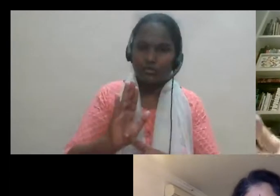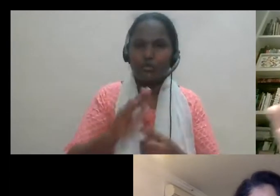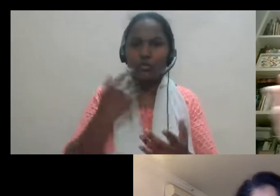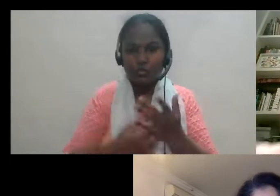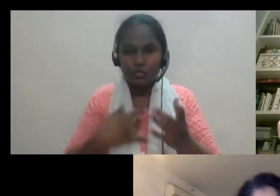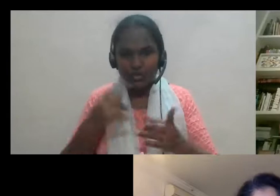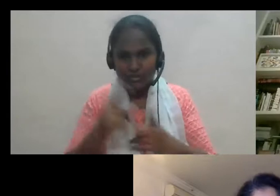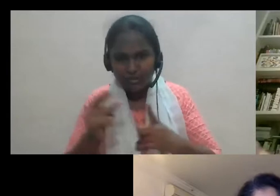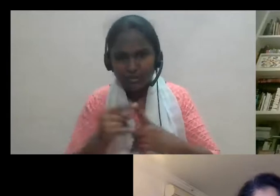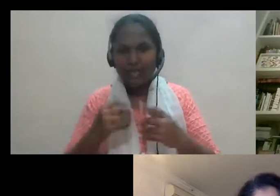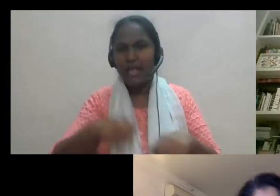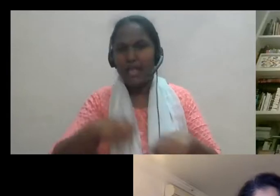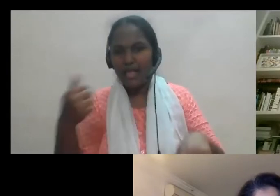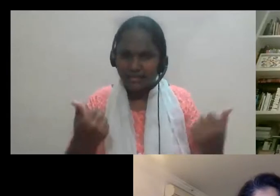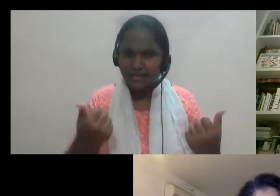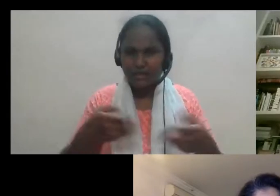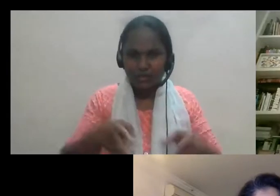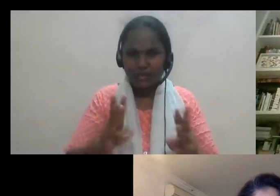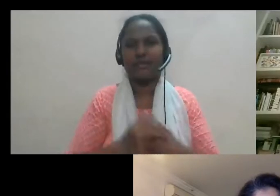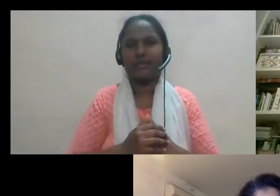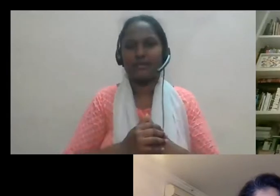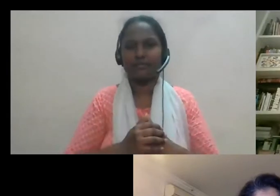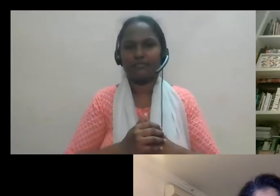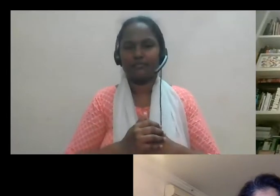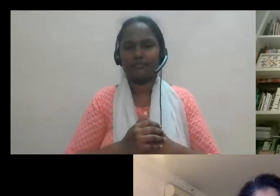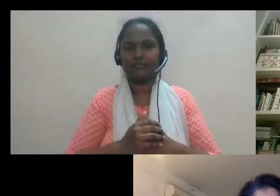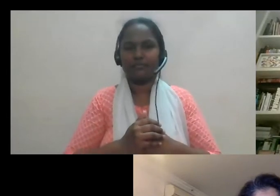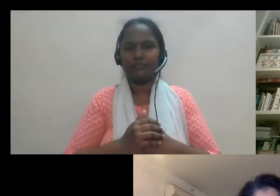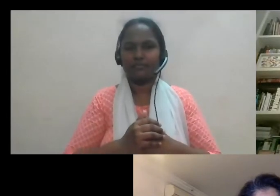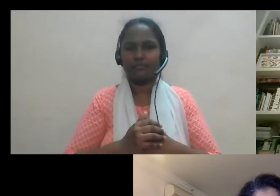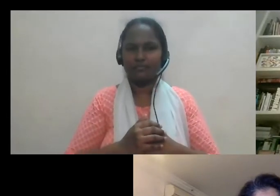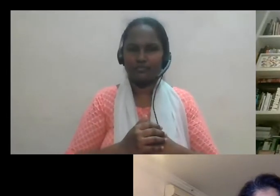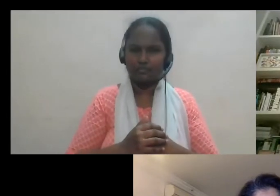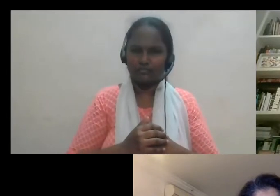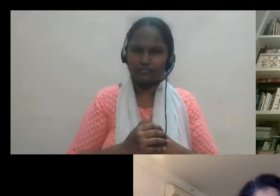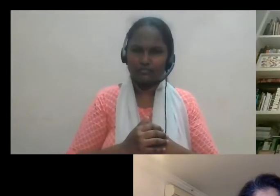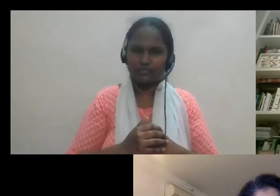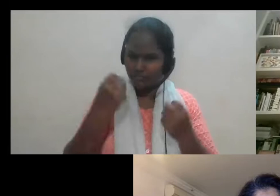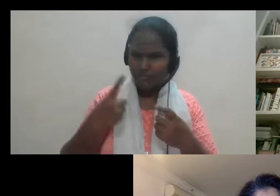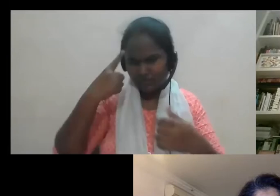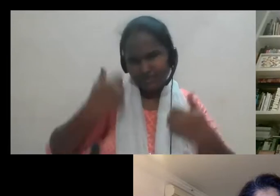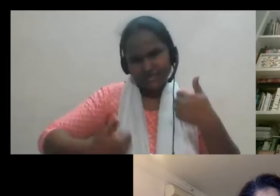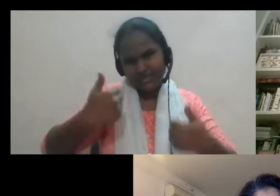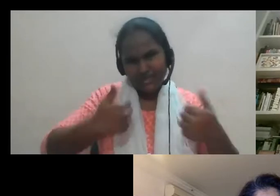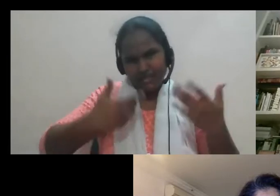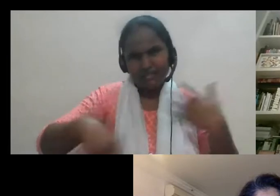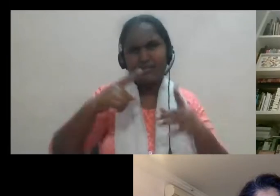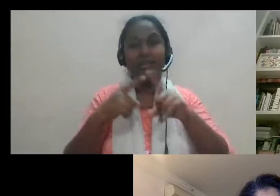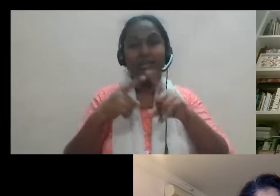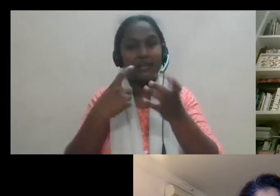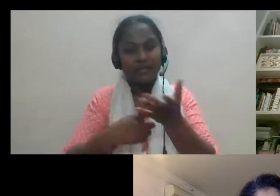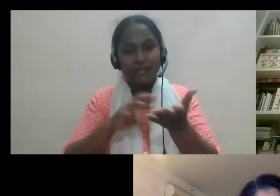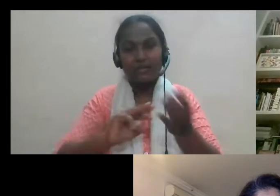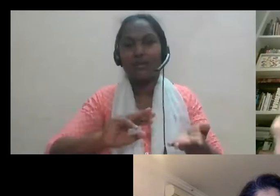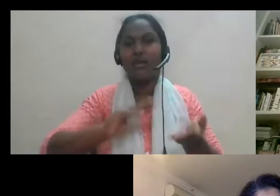do in another way. And it's been challenging in terms of